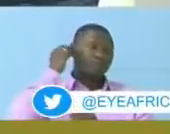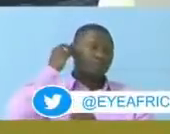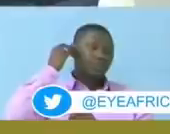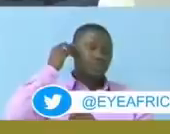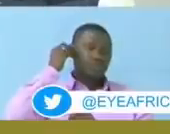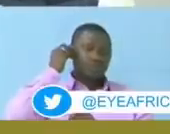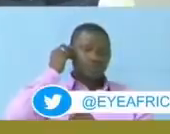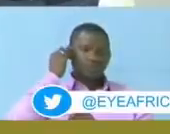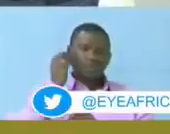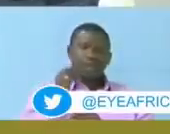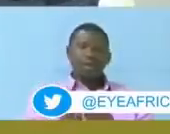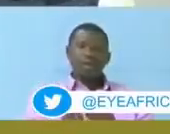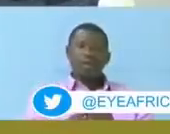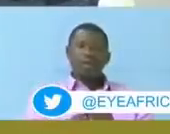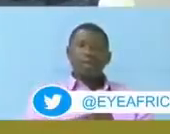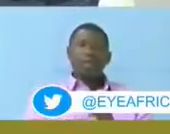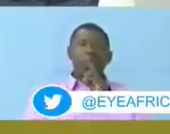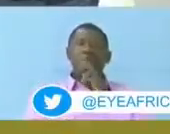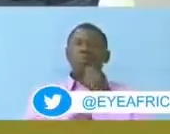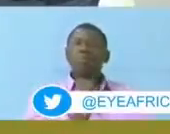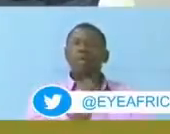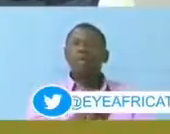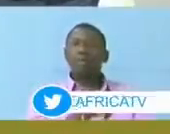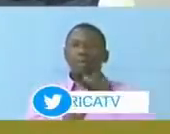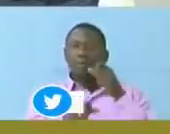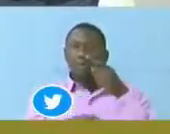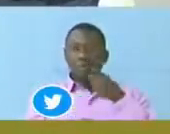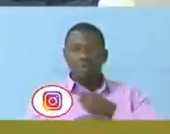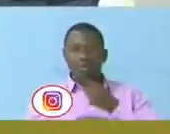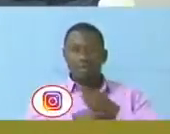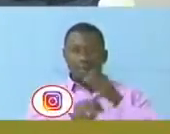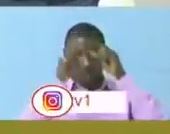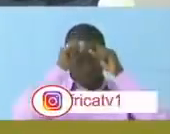By Gambia government. And